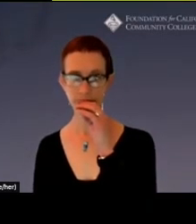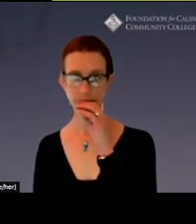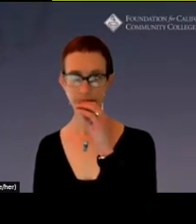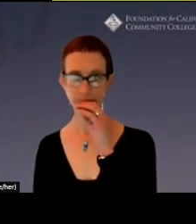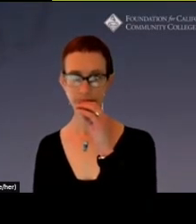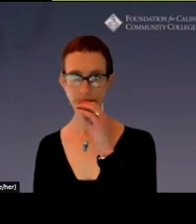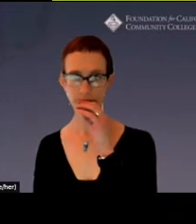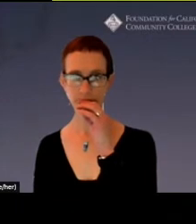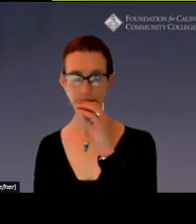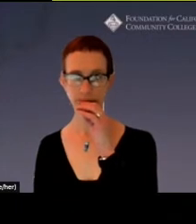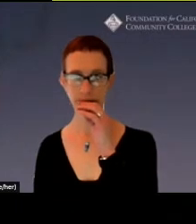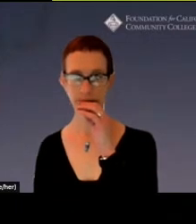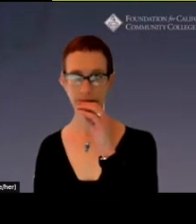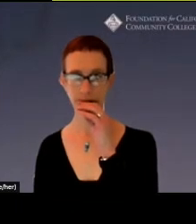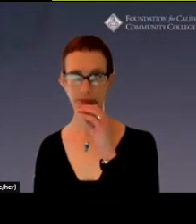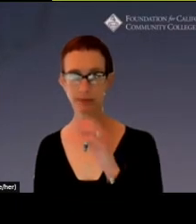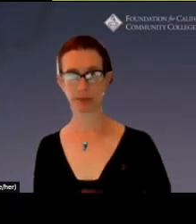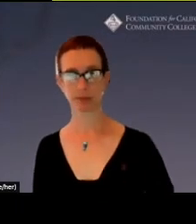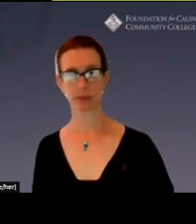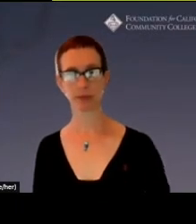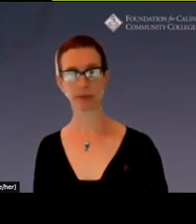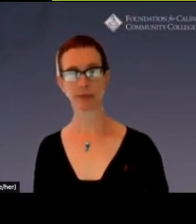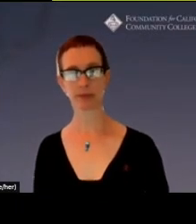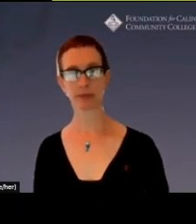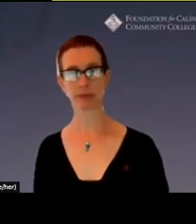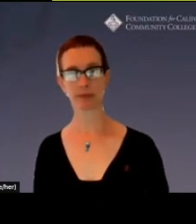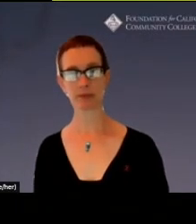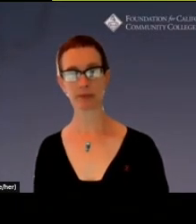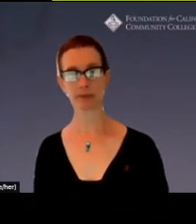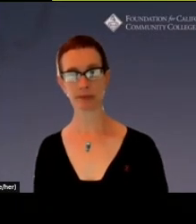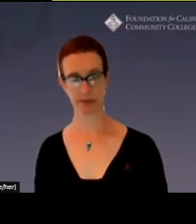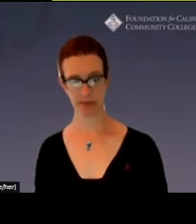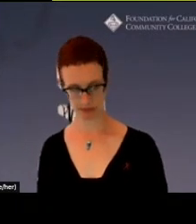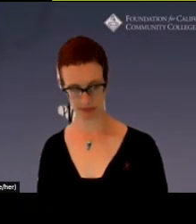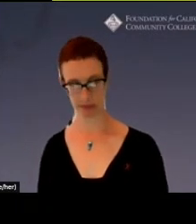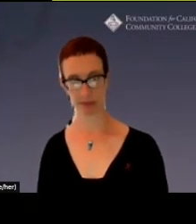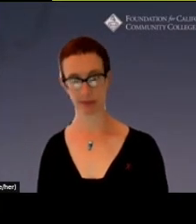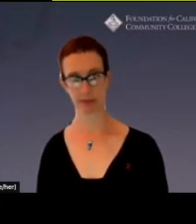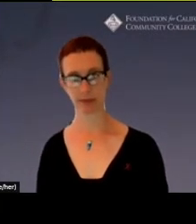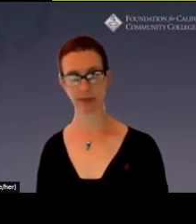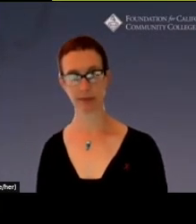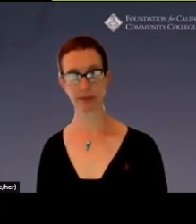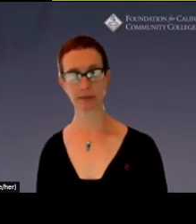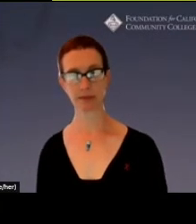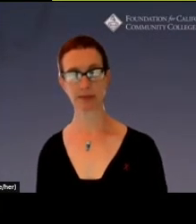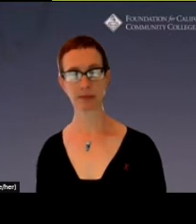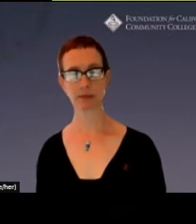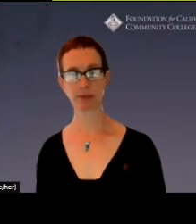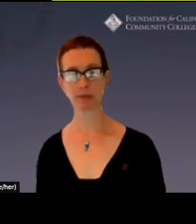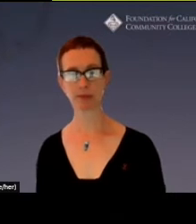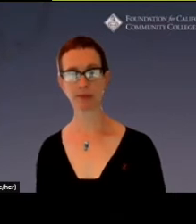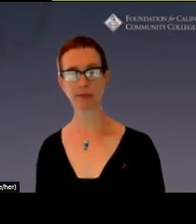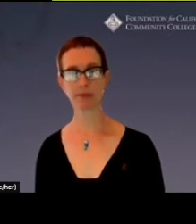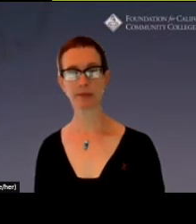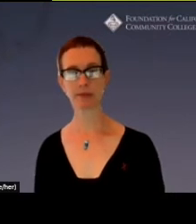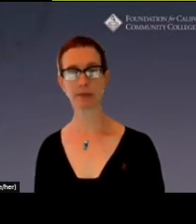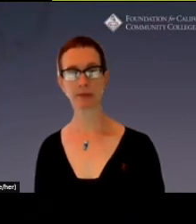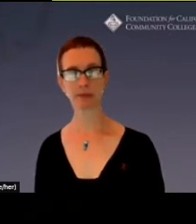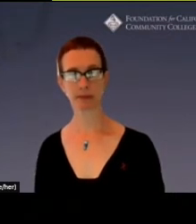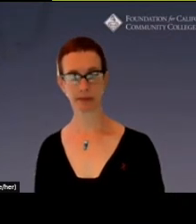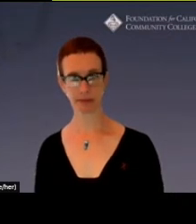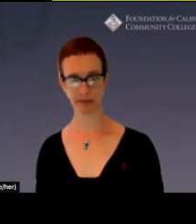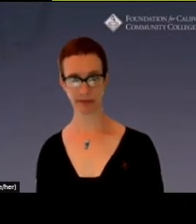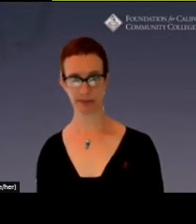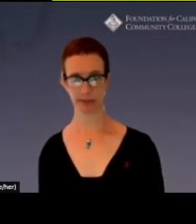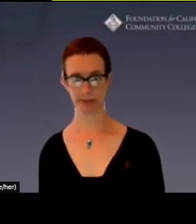sort of connected to the pathways is, can we choose all 4 industry sectors, or is that not advisable? We haven't really considered